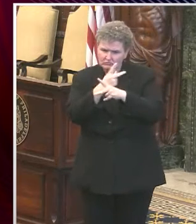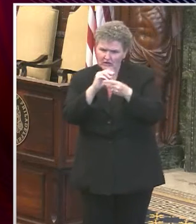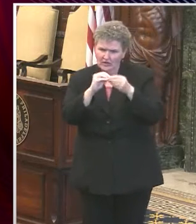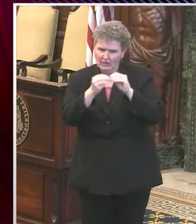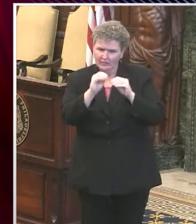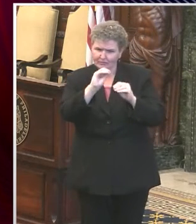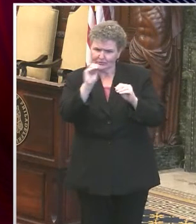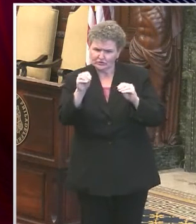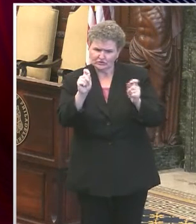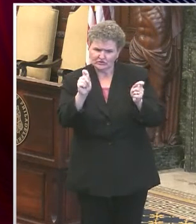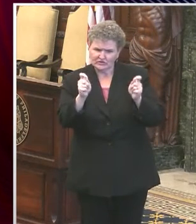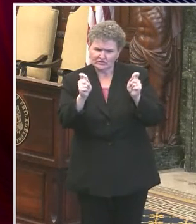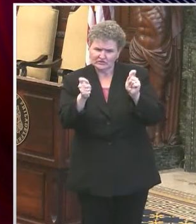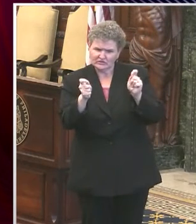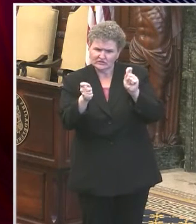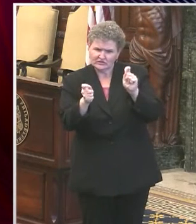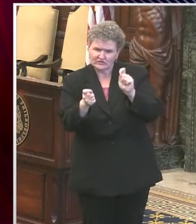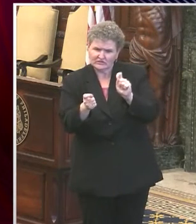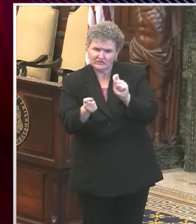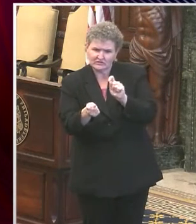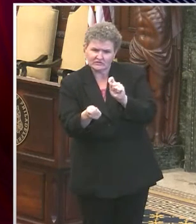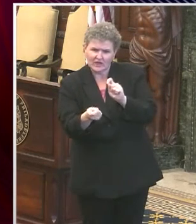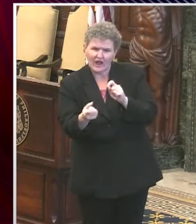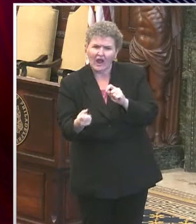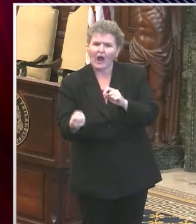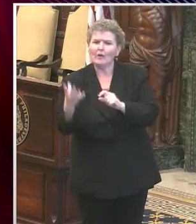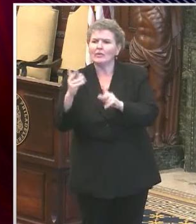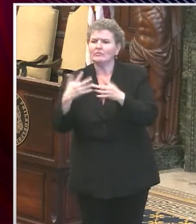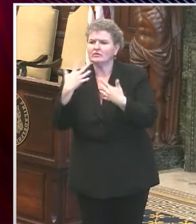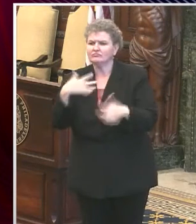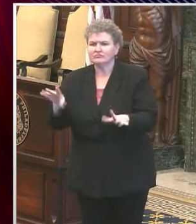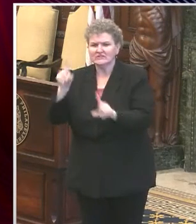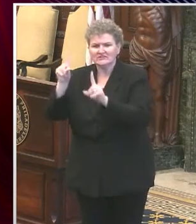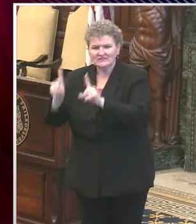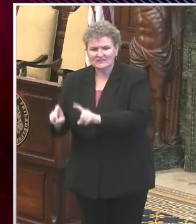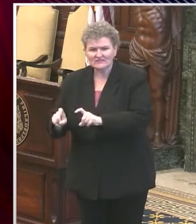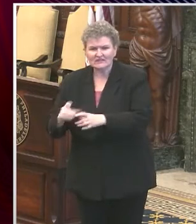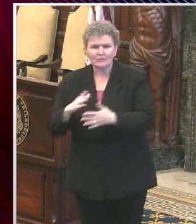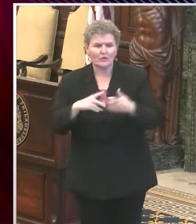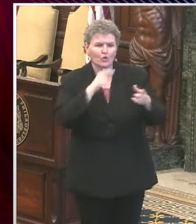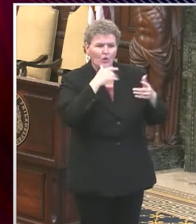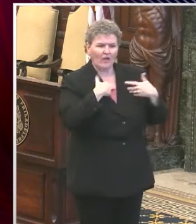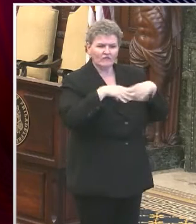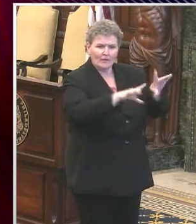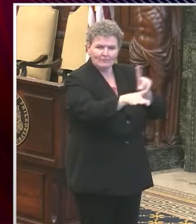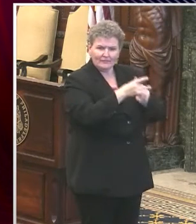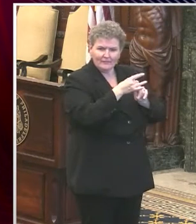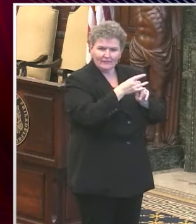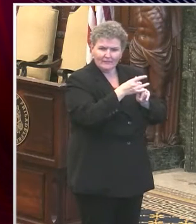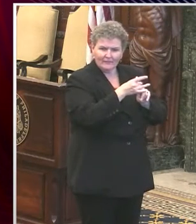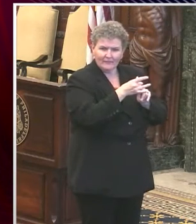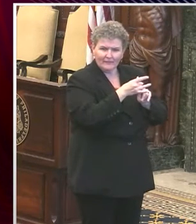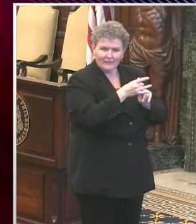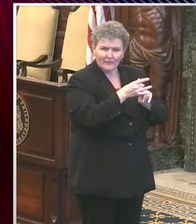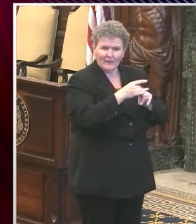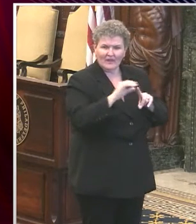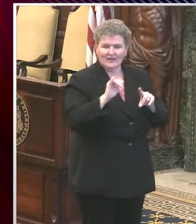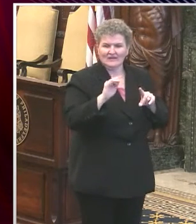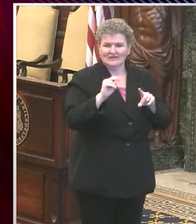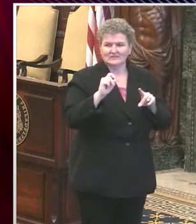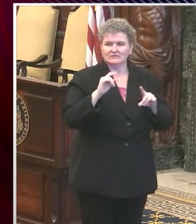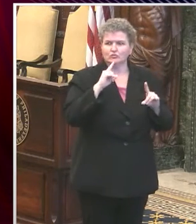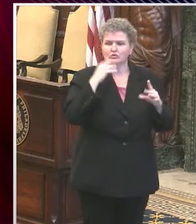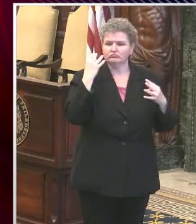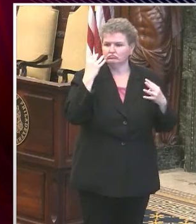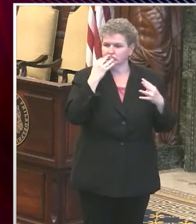change of testing and positive cases, it was the same. So 47% increase in